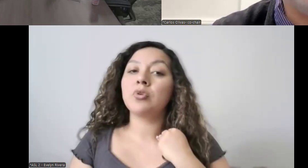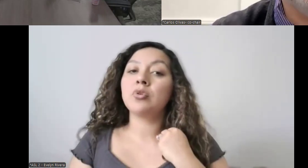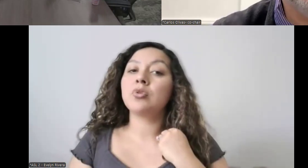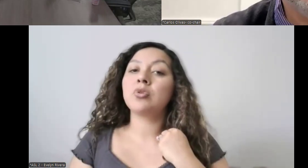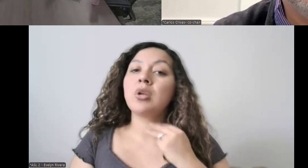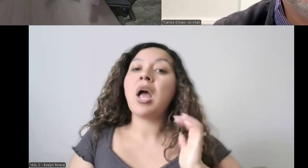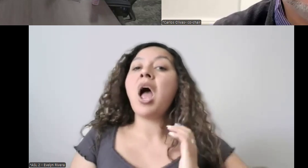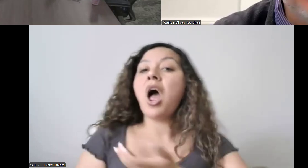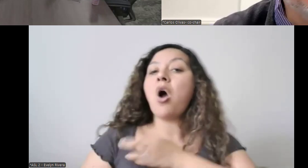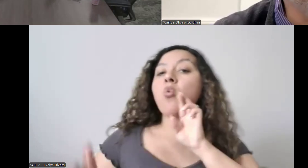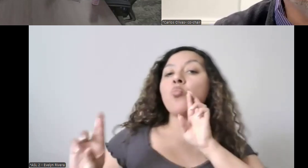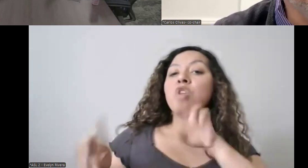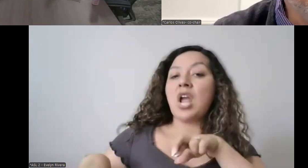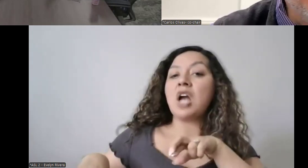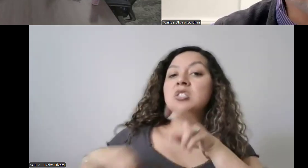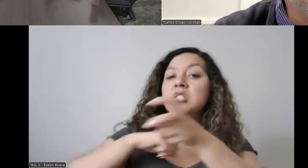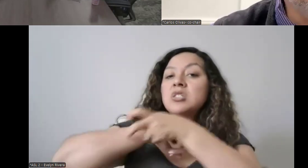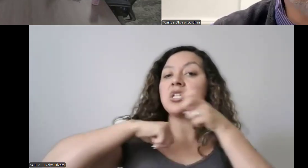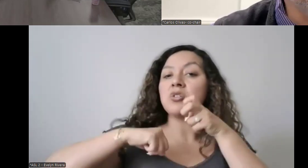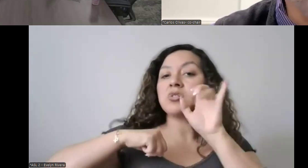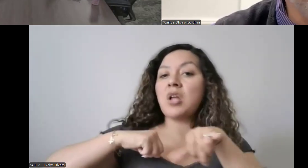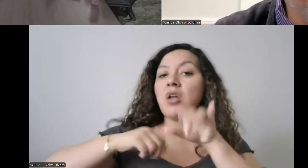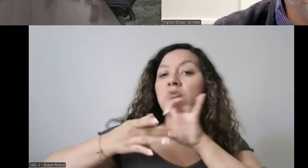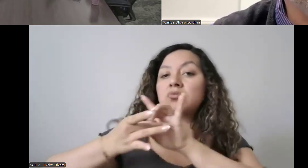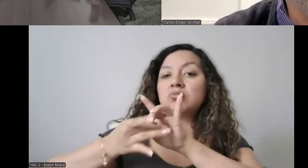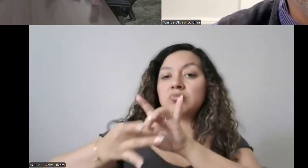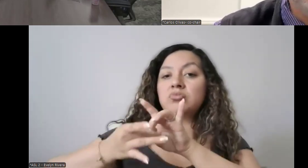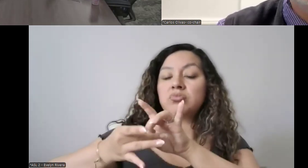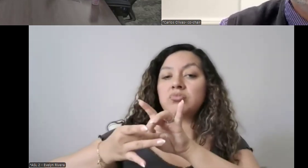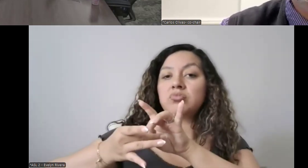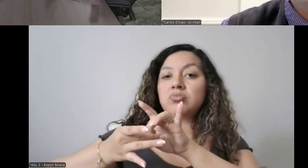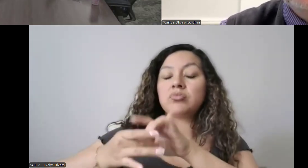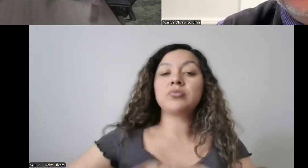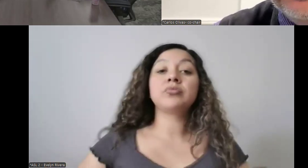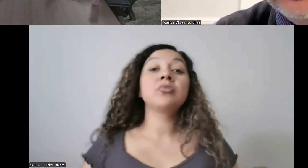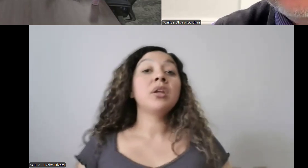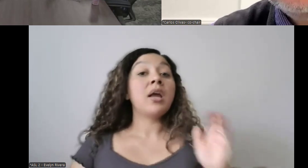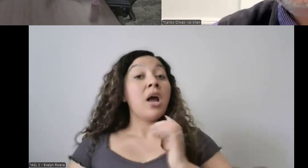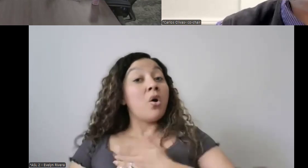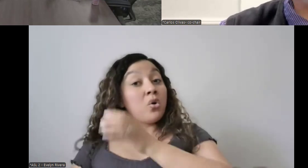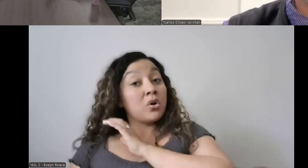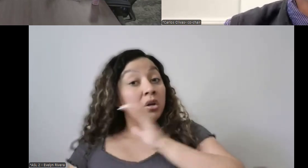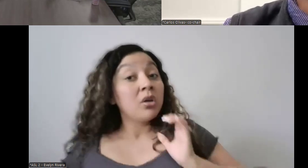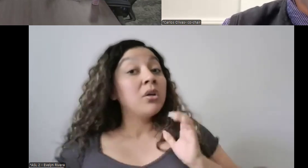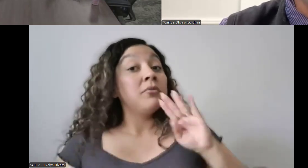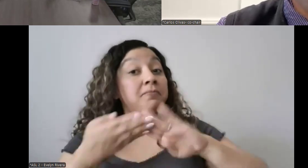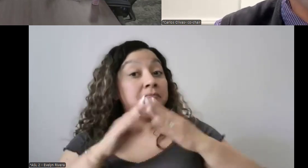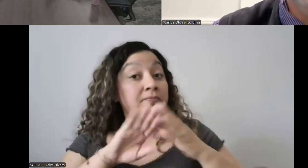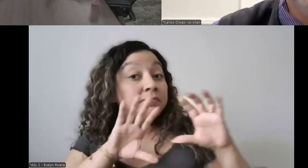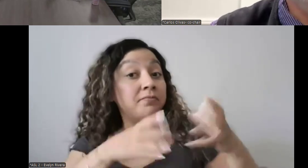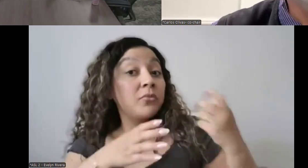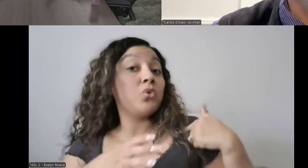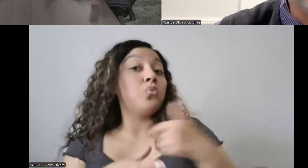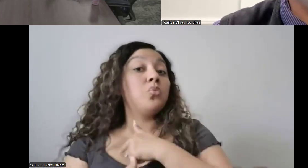that does. And as a community, as a committee, we need